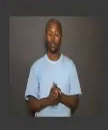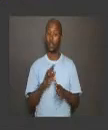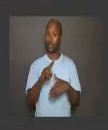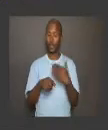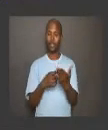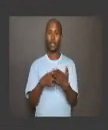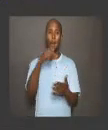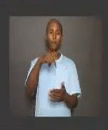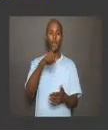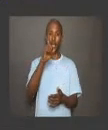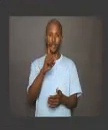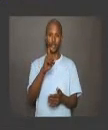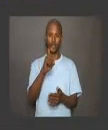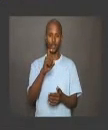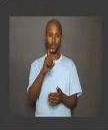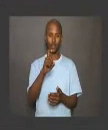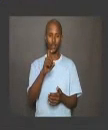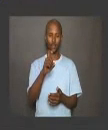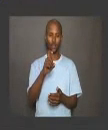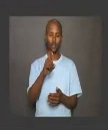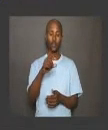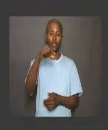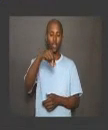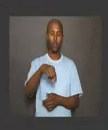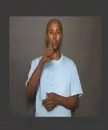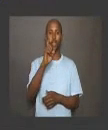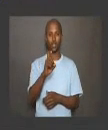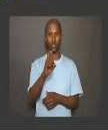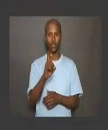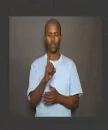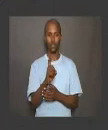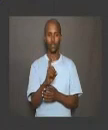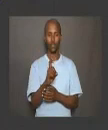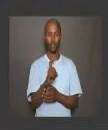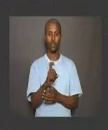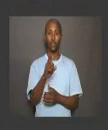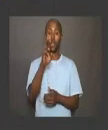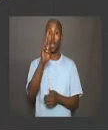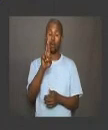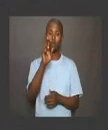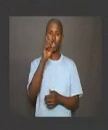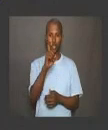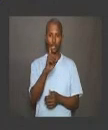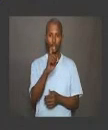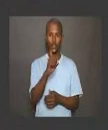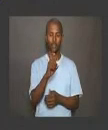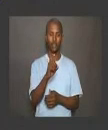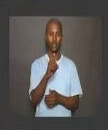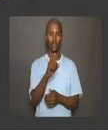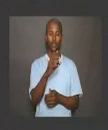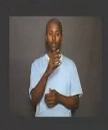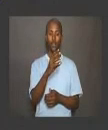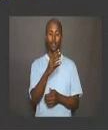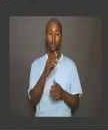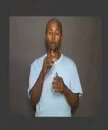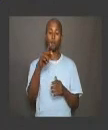Let P of x, Q of x, and R of x